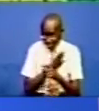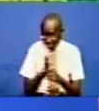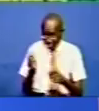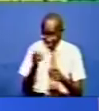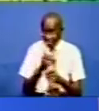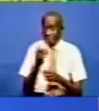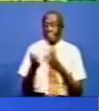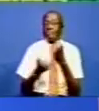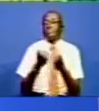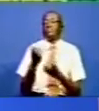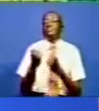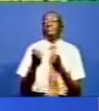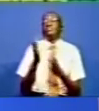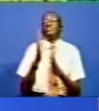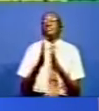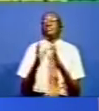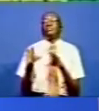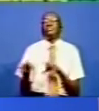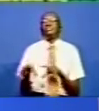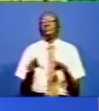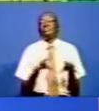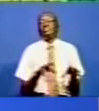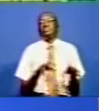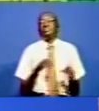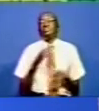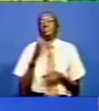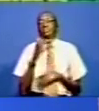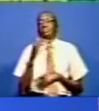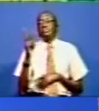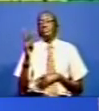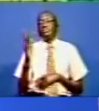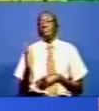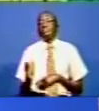that led to the direct suffering and deaths of Kenyans.